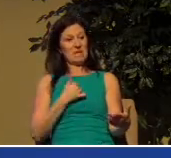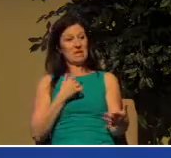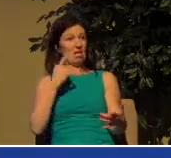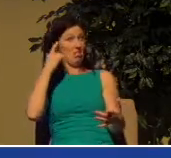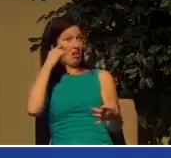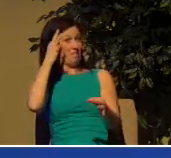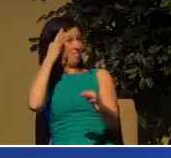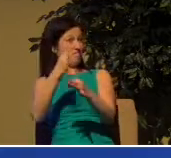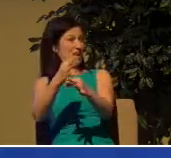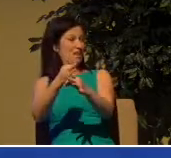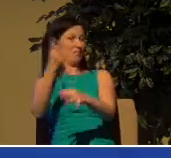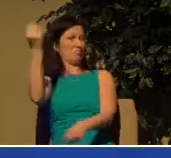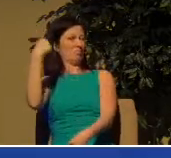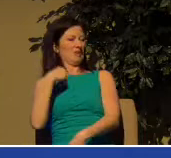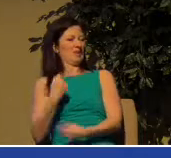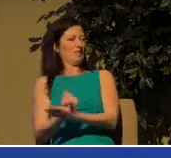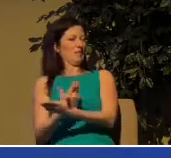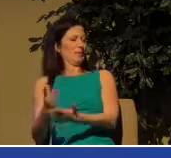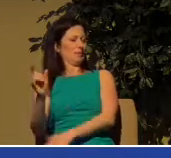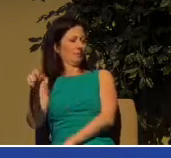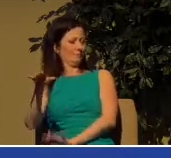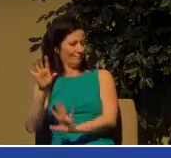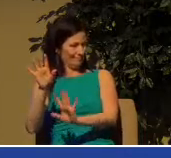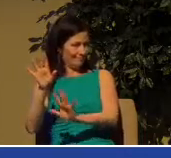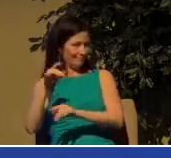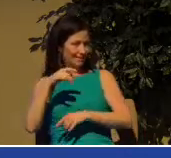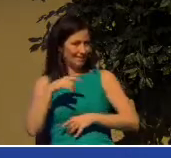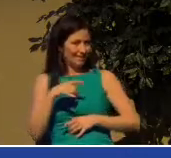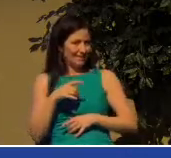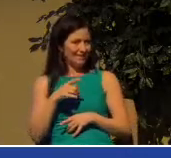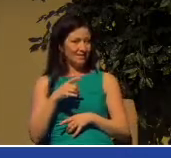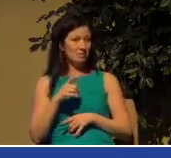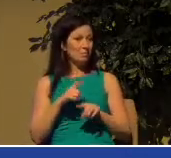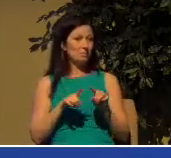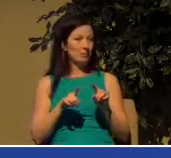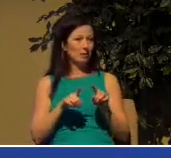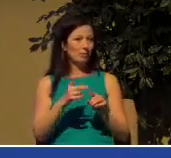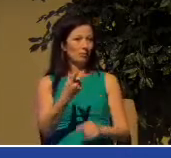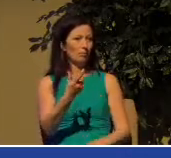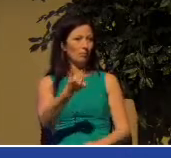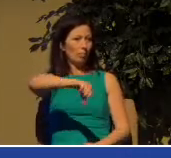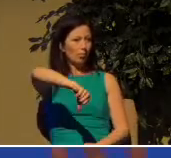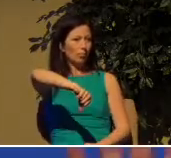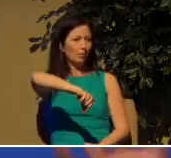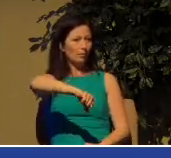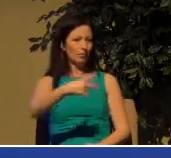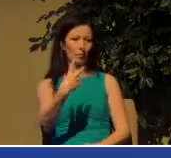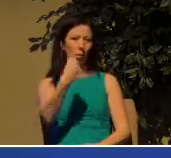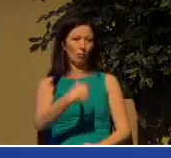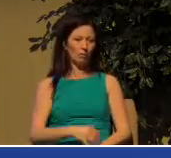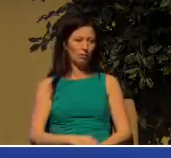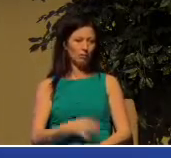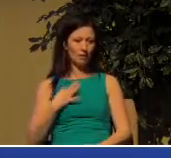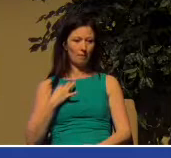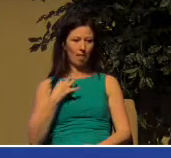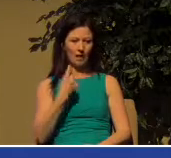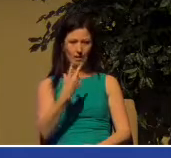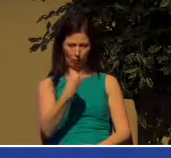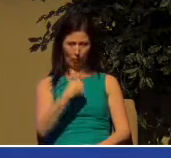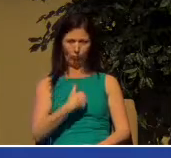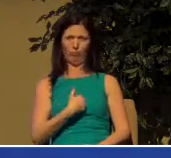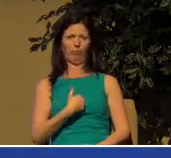I thought was what the Lord was telling me, I didn't get the position. And that didn't bother me so much because I wasn't particularly interested in that.